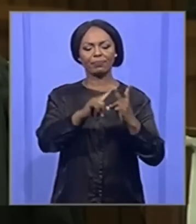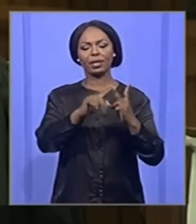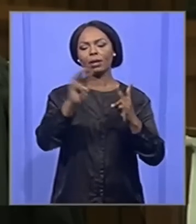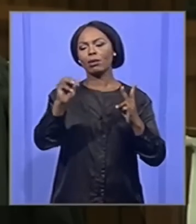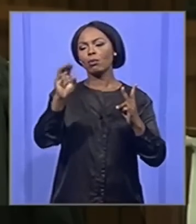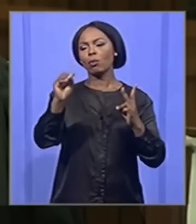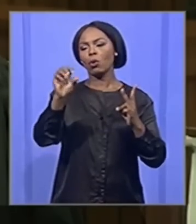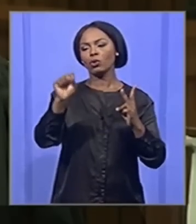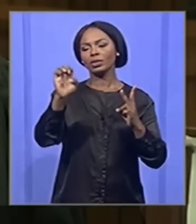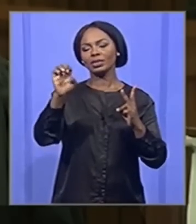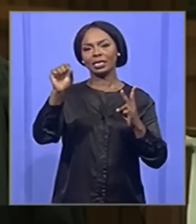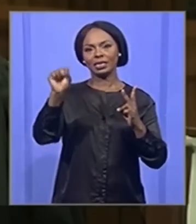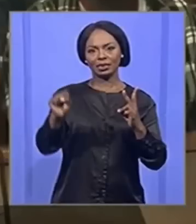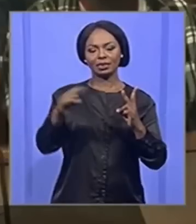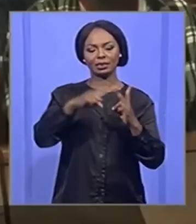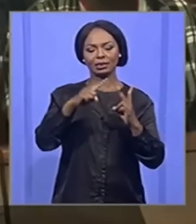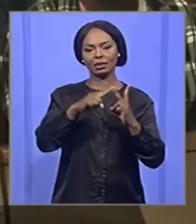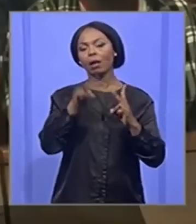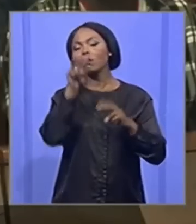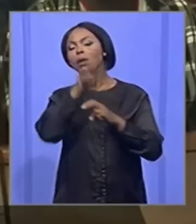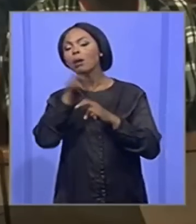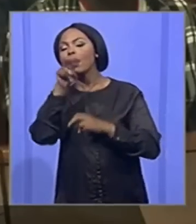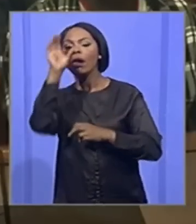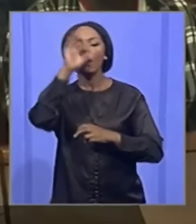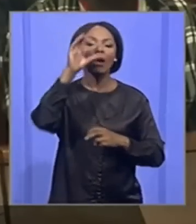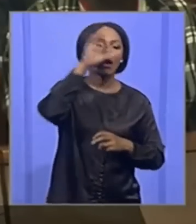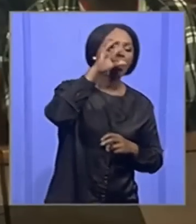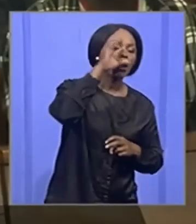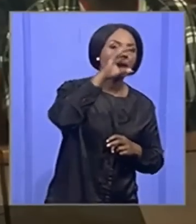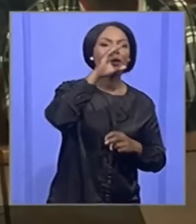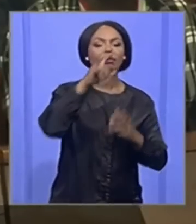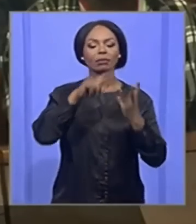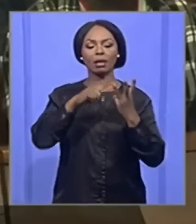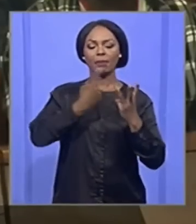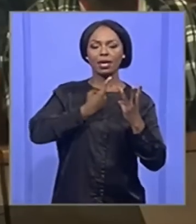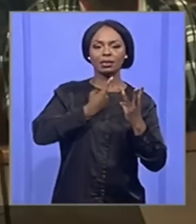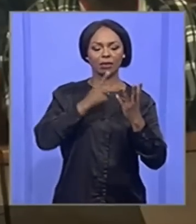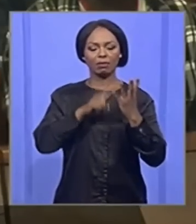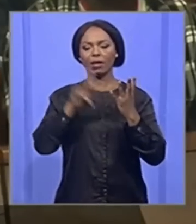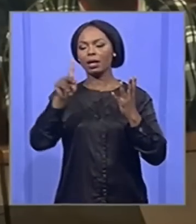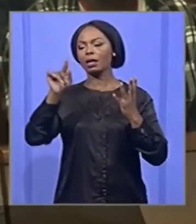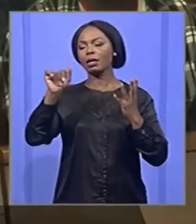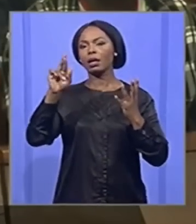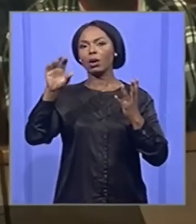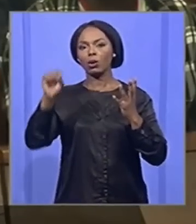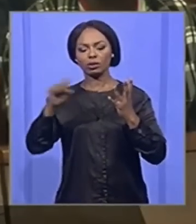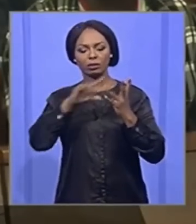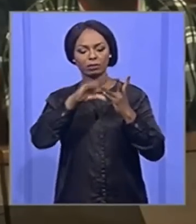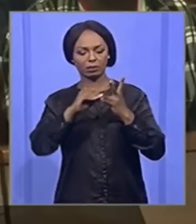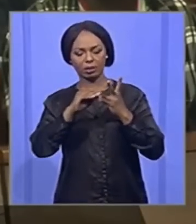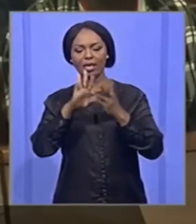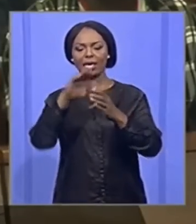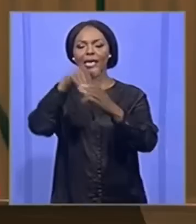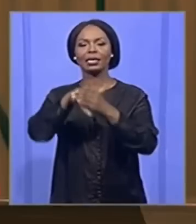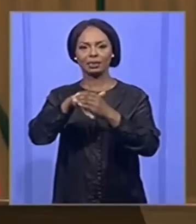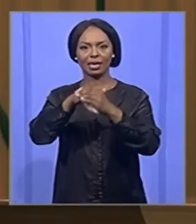will be the guard, and myself and Carlos will get inside Kelly's